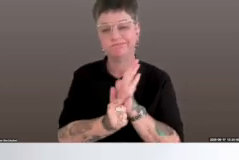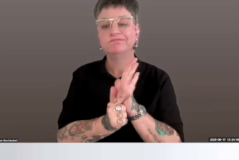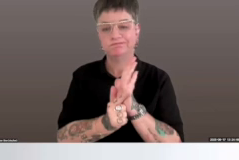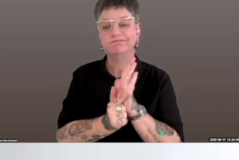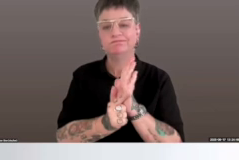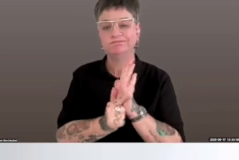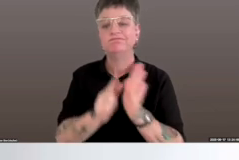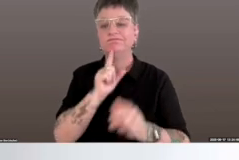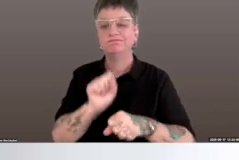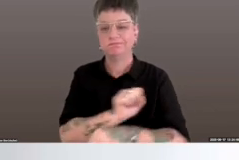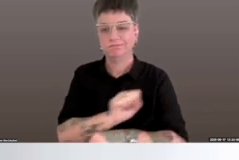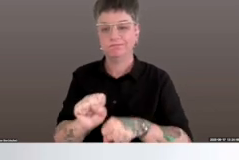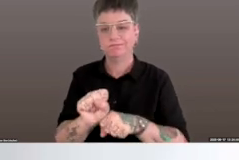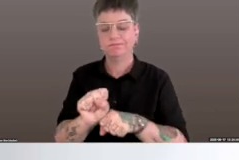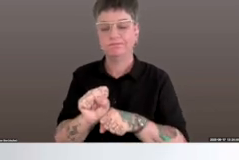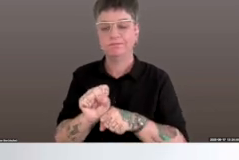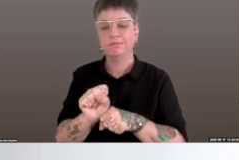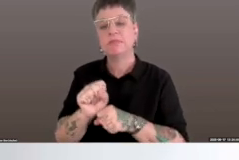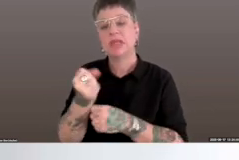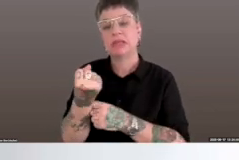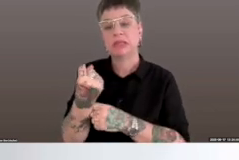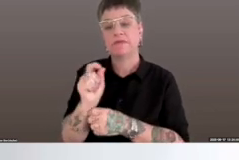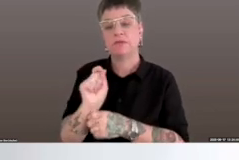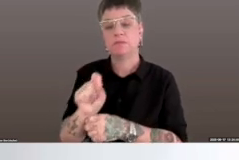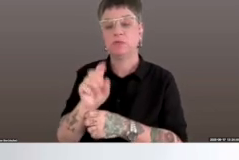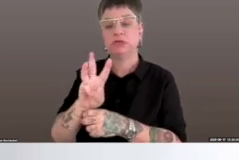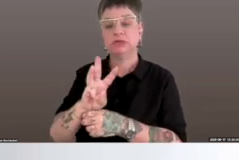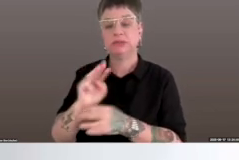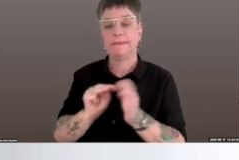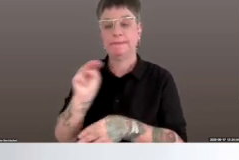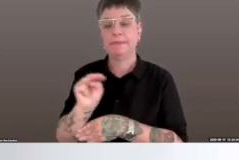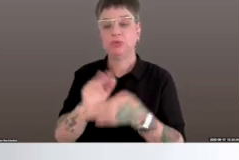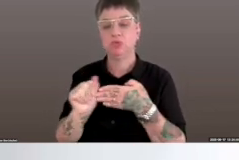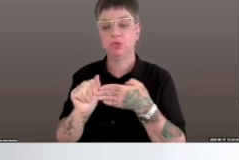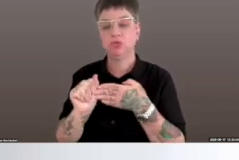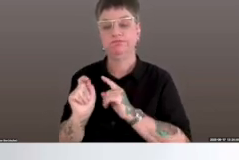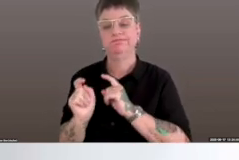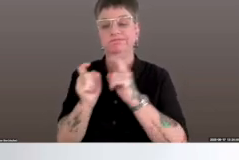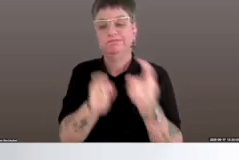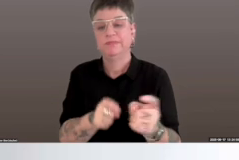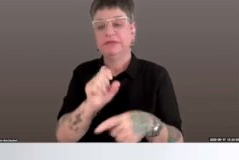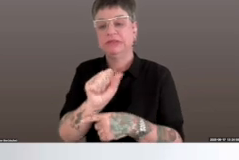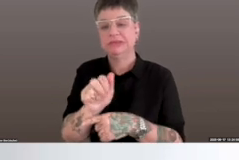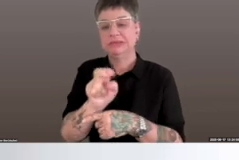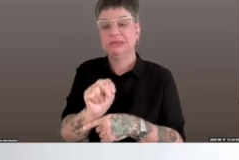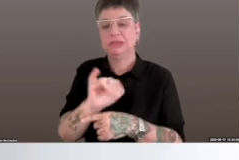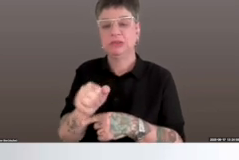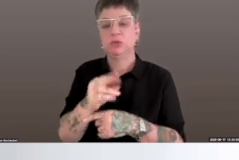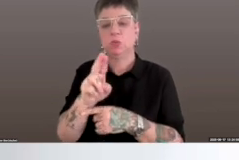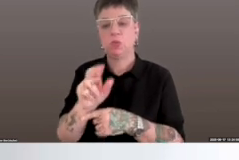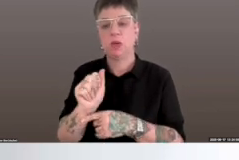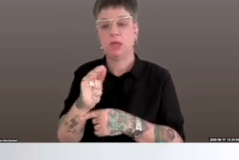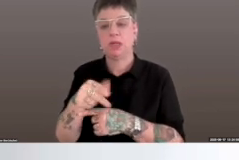these funds, roughly $11.6 million will be allocated to the San Joaquin Valley Air Pollution Control